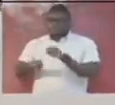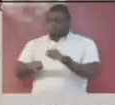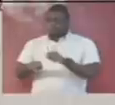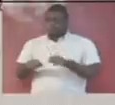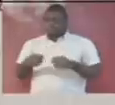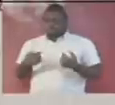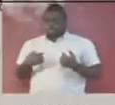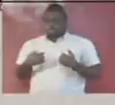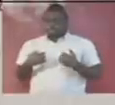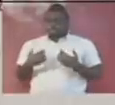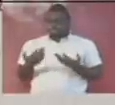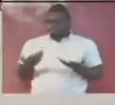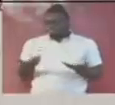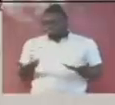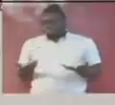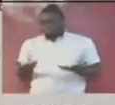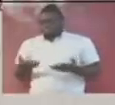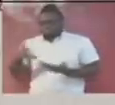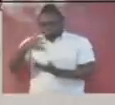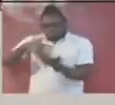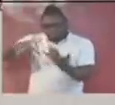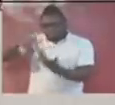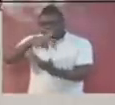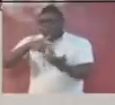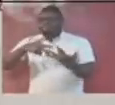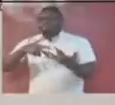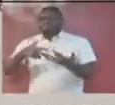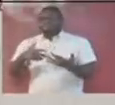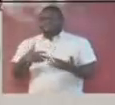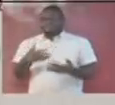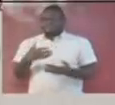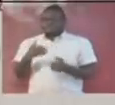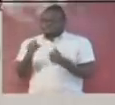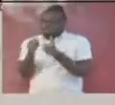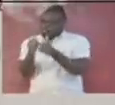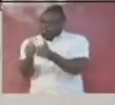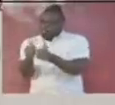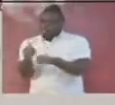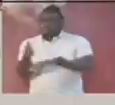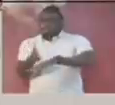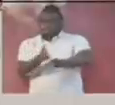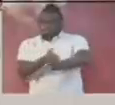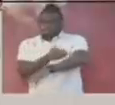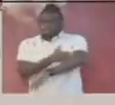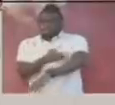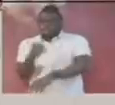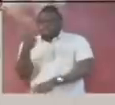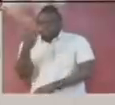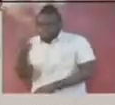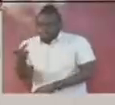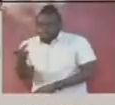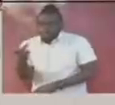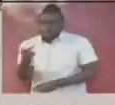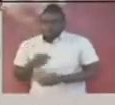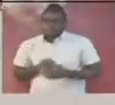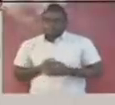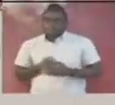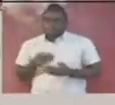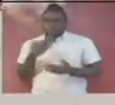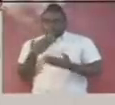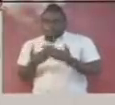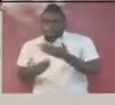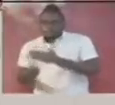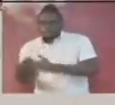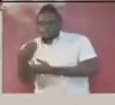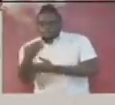Good morning, Minister Dayal Singh, Dr. Alexander, Ms. Alcantara, viewing and listening public, and of course members